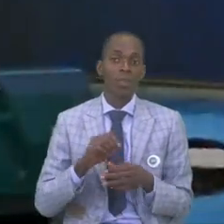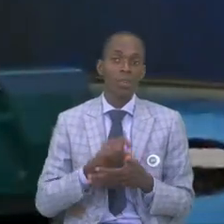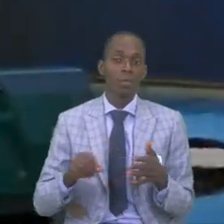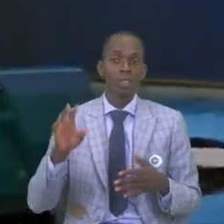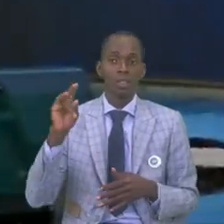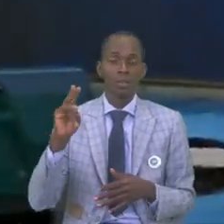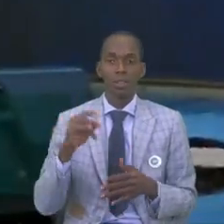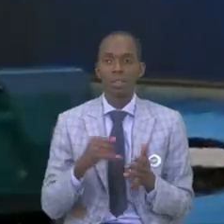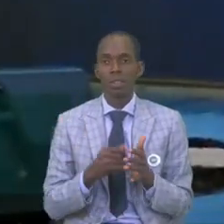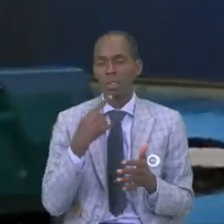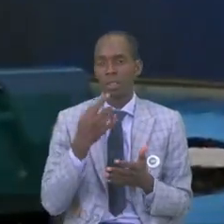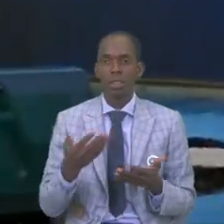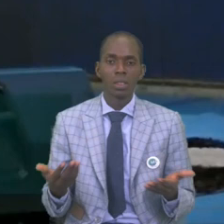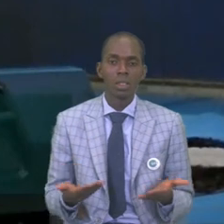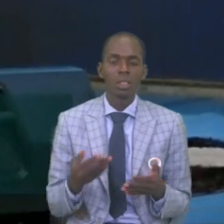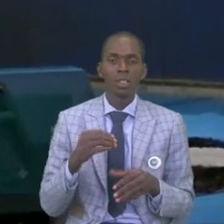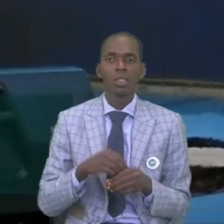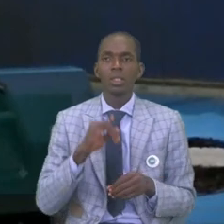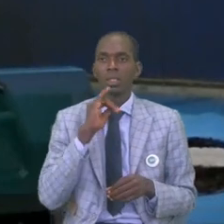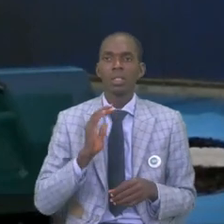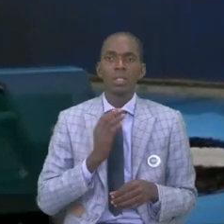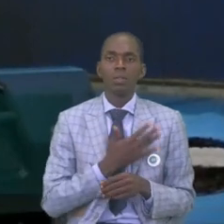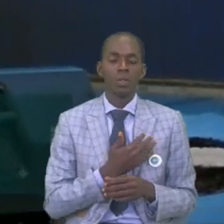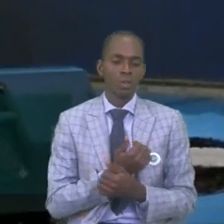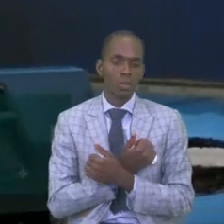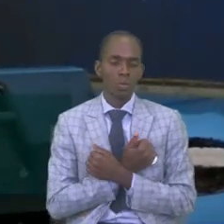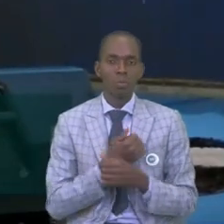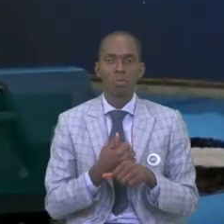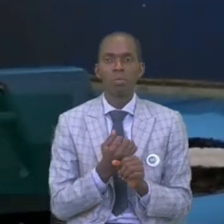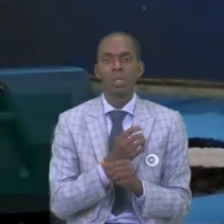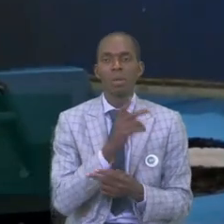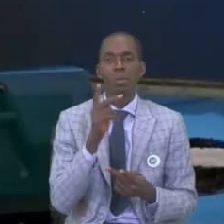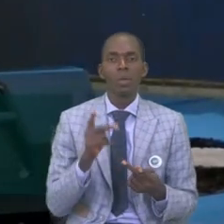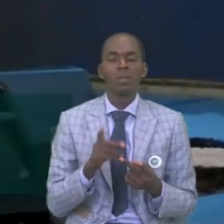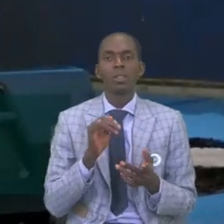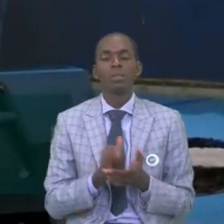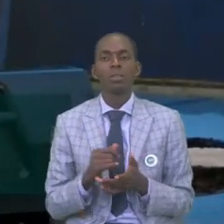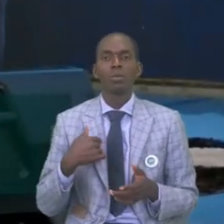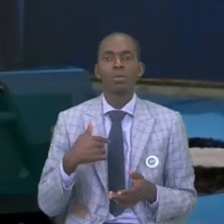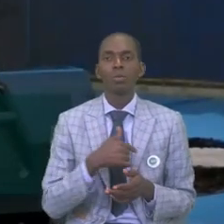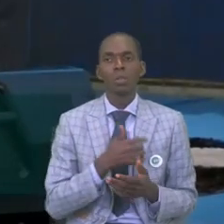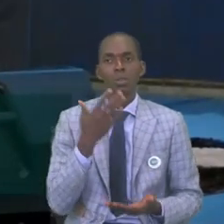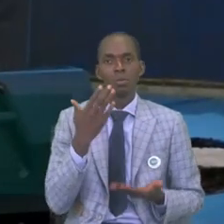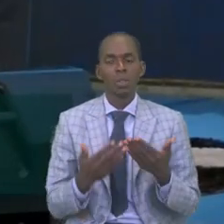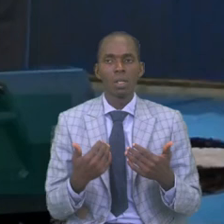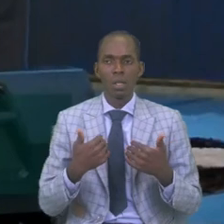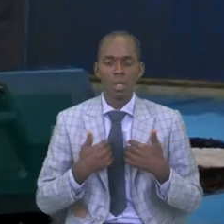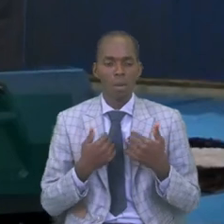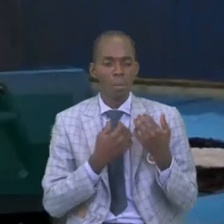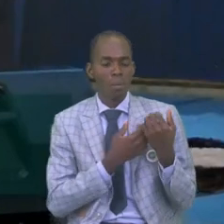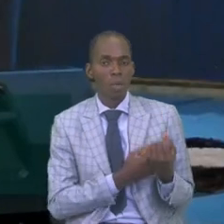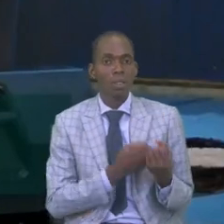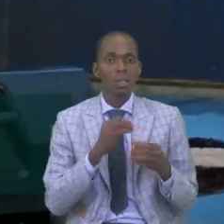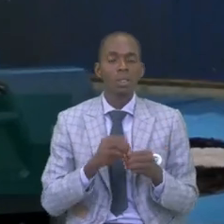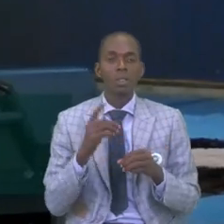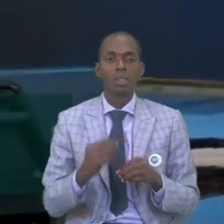said, herein is our love made perfect, that we may have boldness in the day